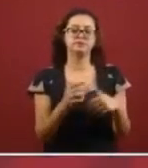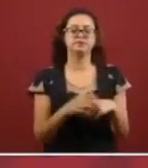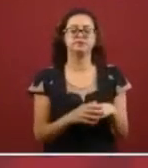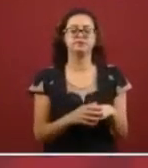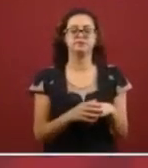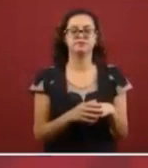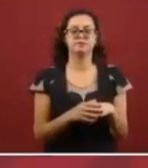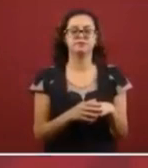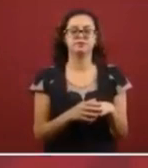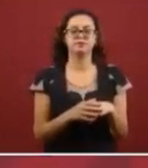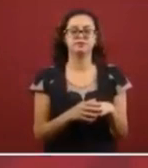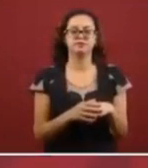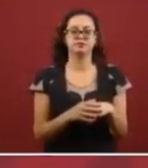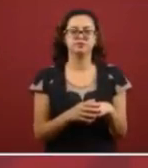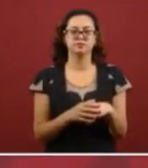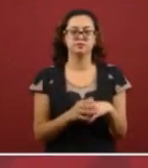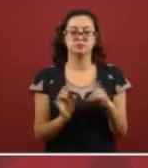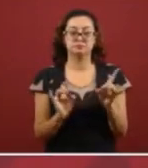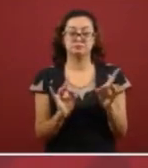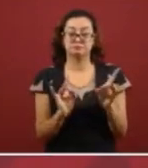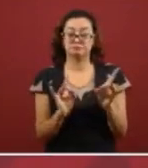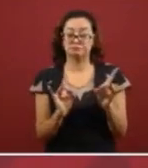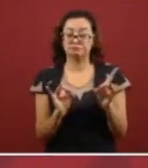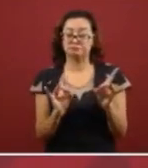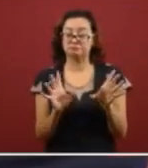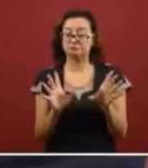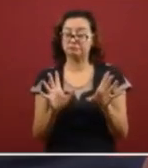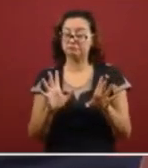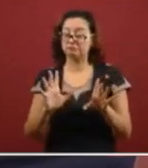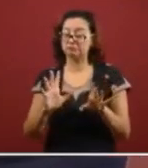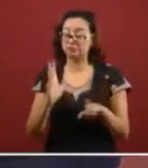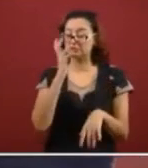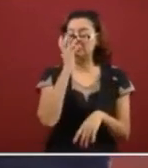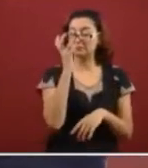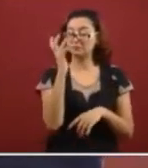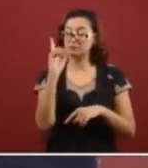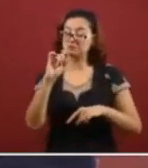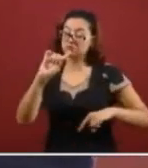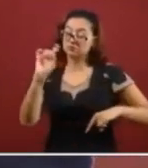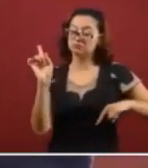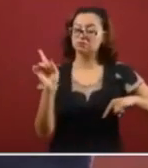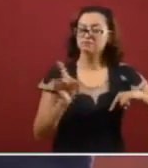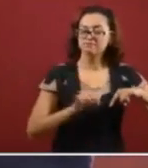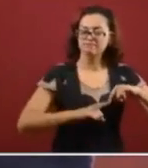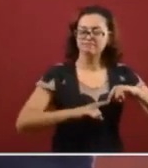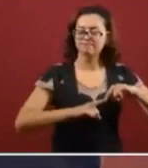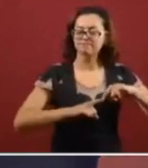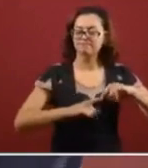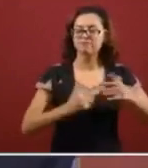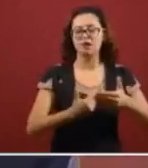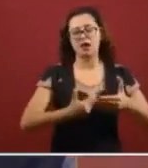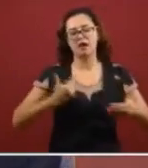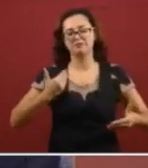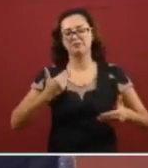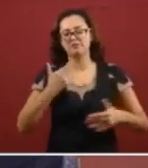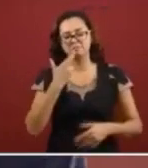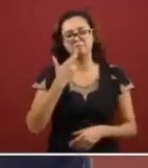and before taking a drastic measure, look for an agreement,